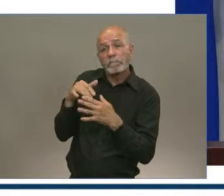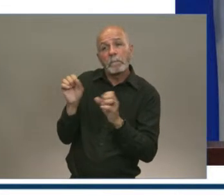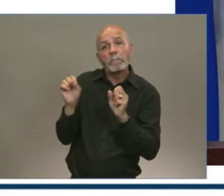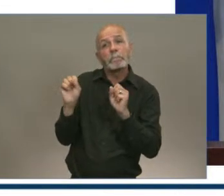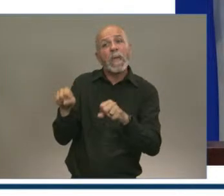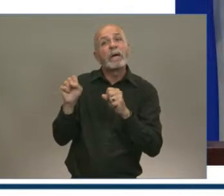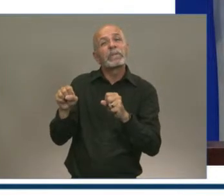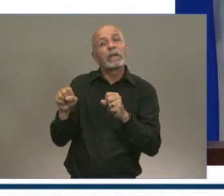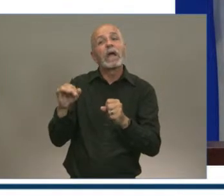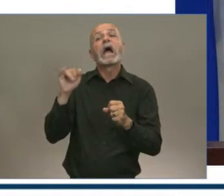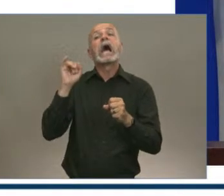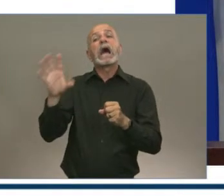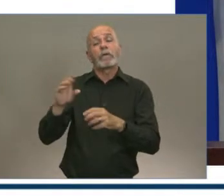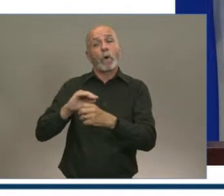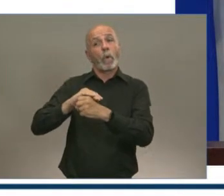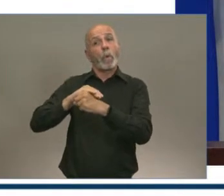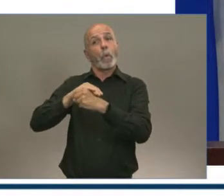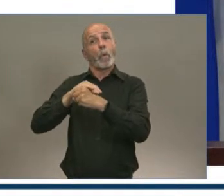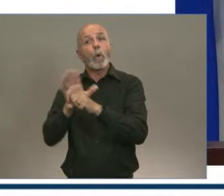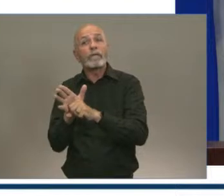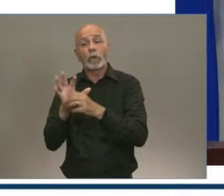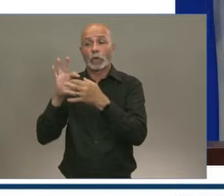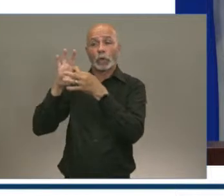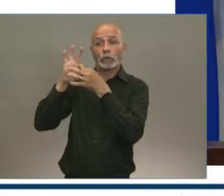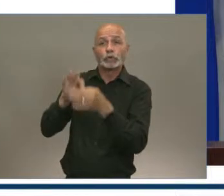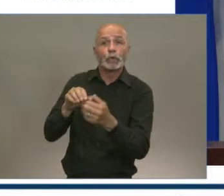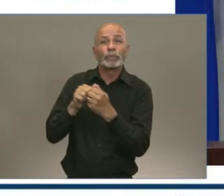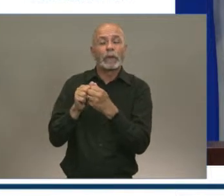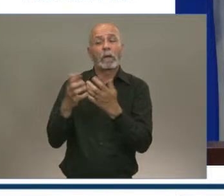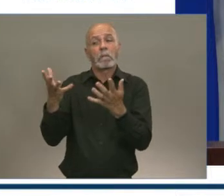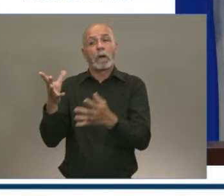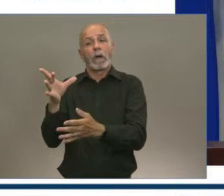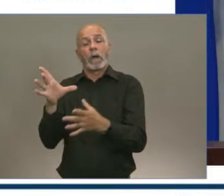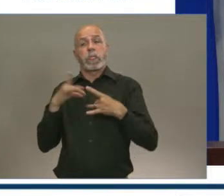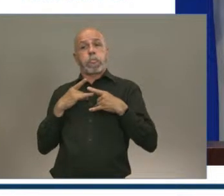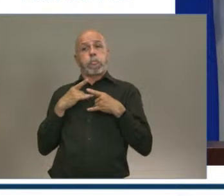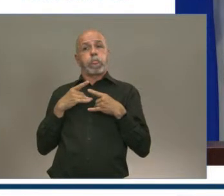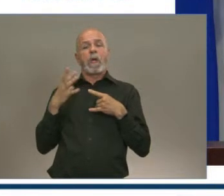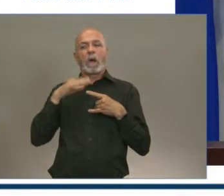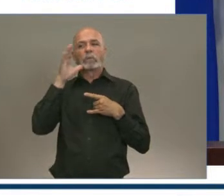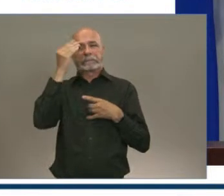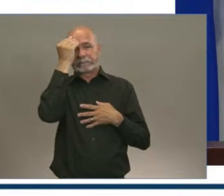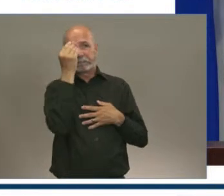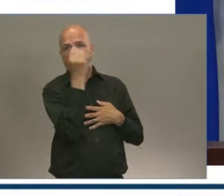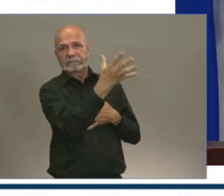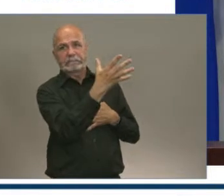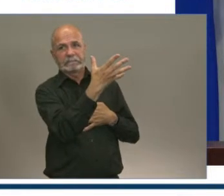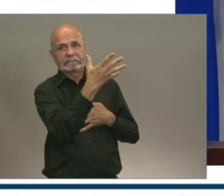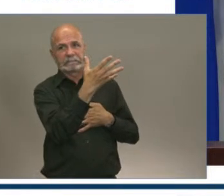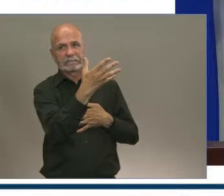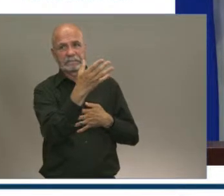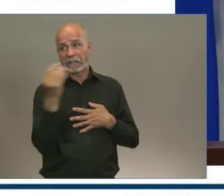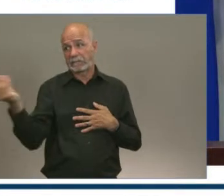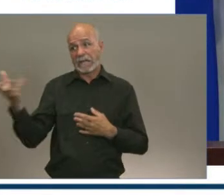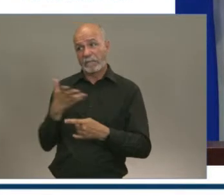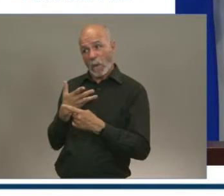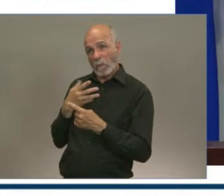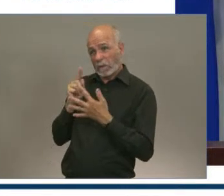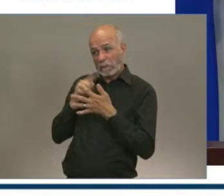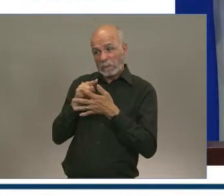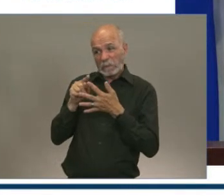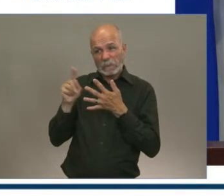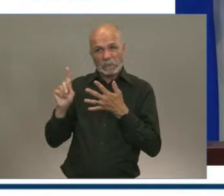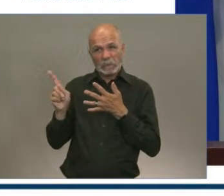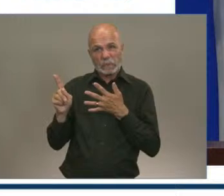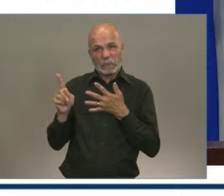would related to COVID complications. So I'll take that back if you want to provide the information. There's